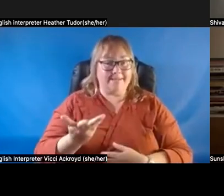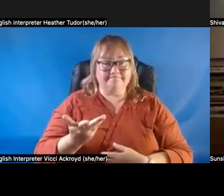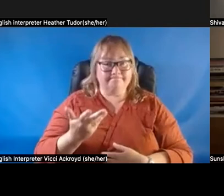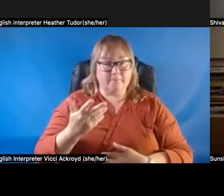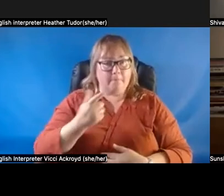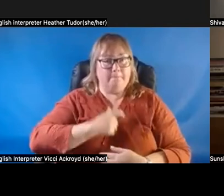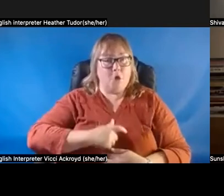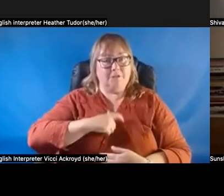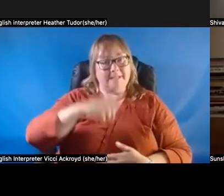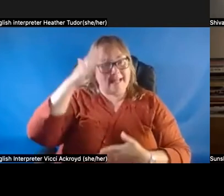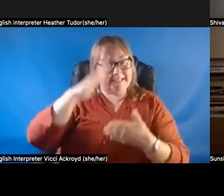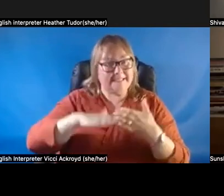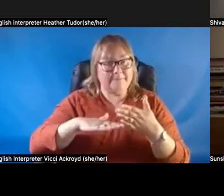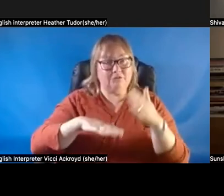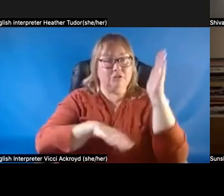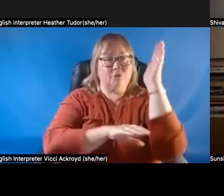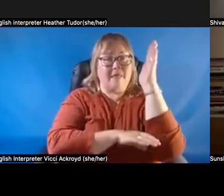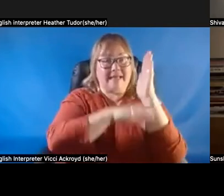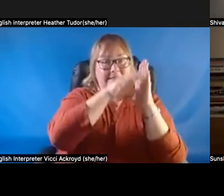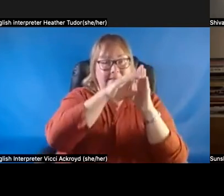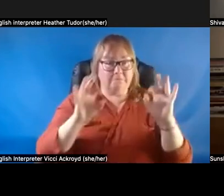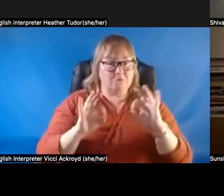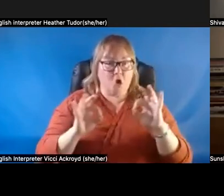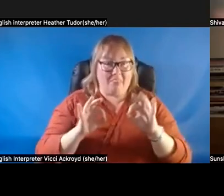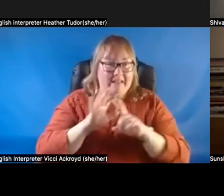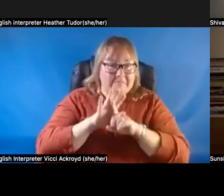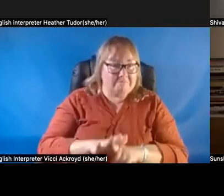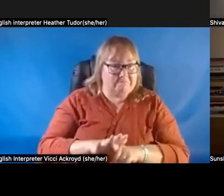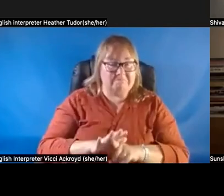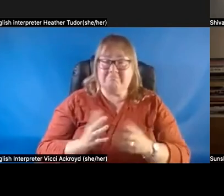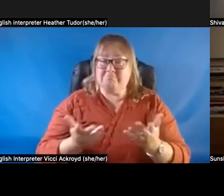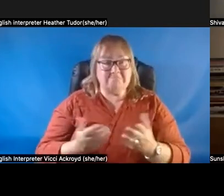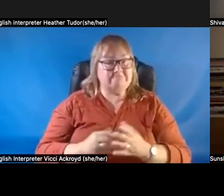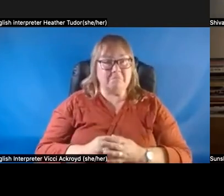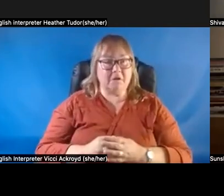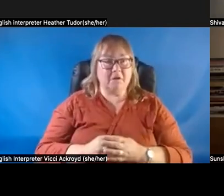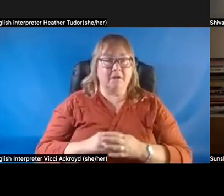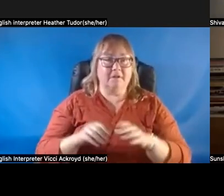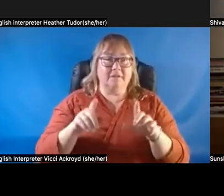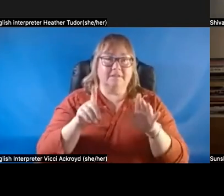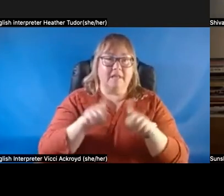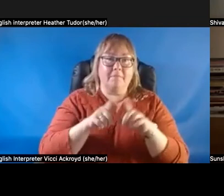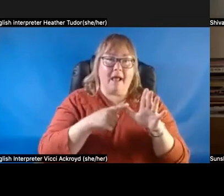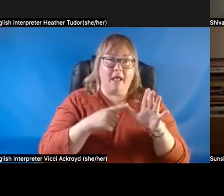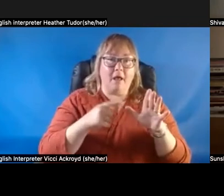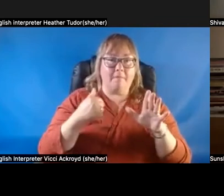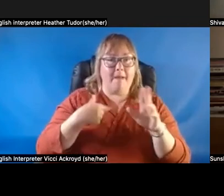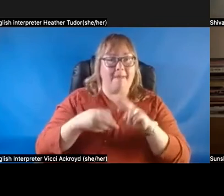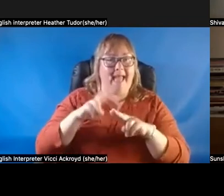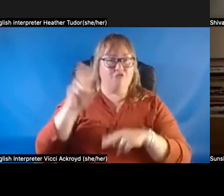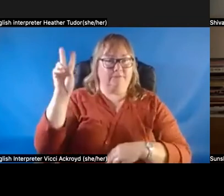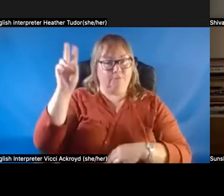with casteism. And it wasn't, I know it's the same as Alia, like my parents sheltered me from it a lot. Like I don't